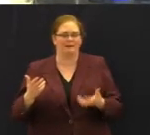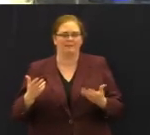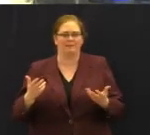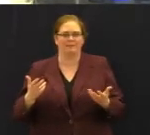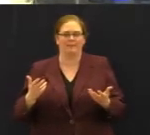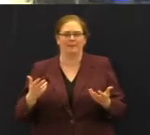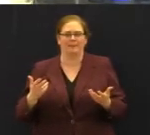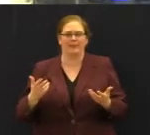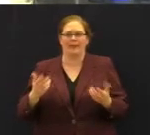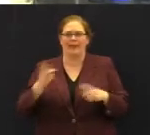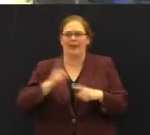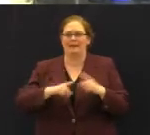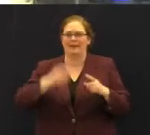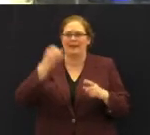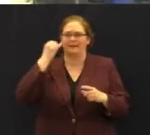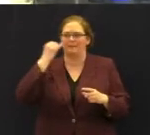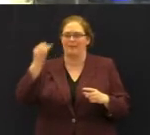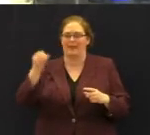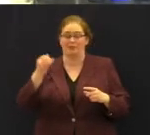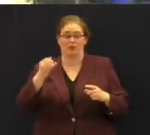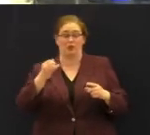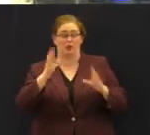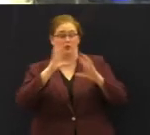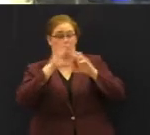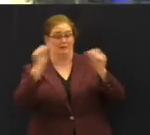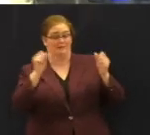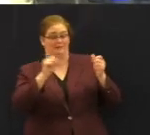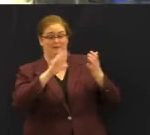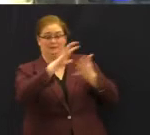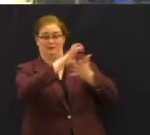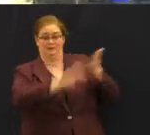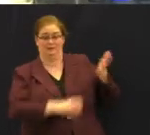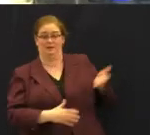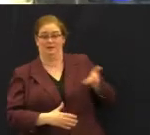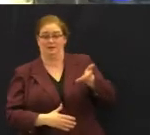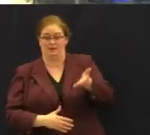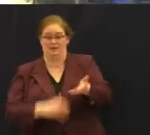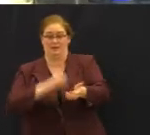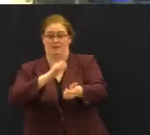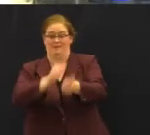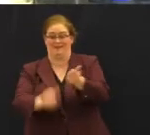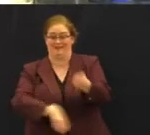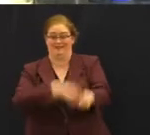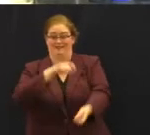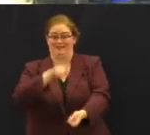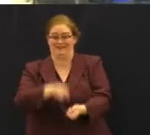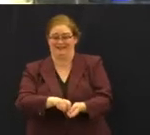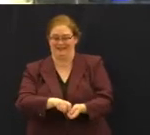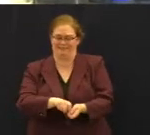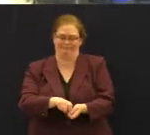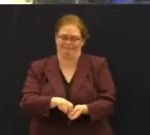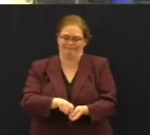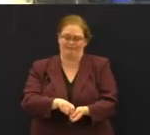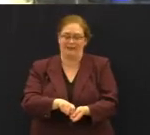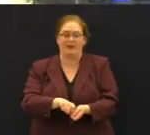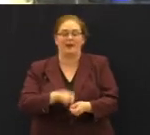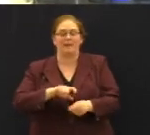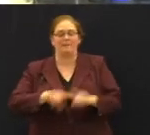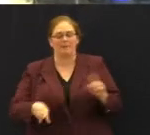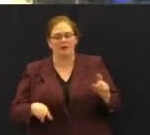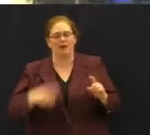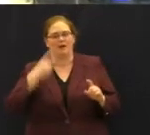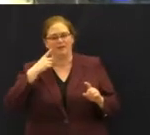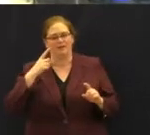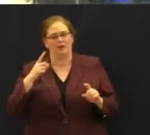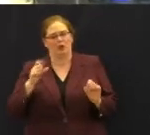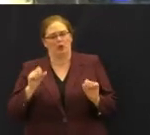can't imagine that it's going to be the exact bill that the president has put out there, but I think it